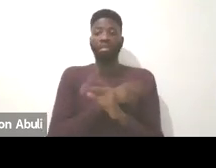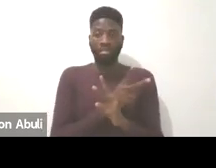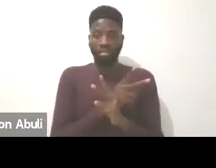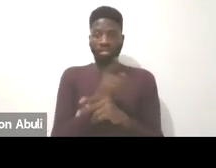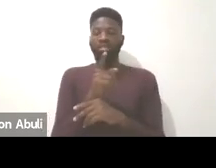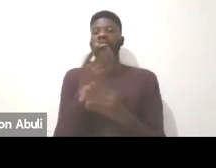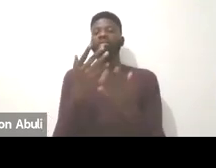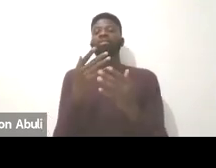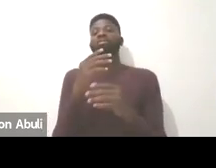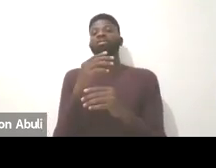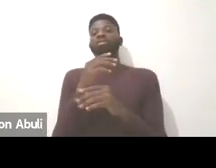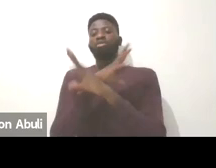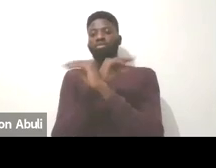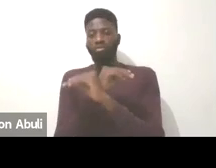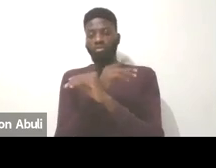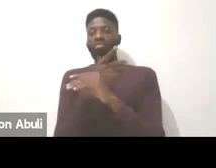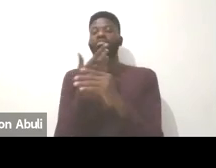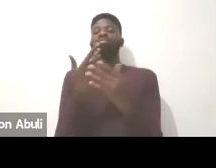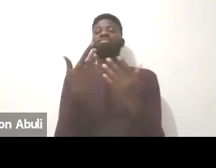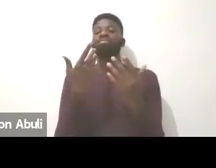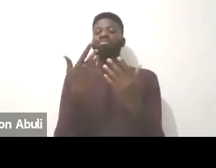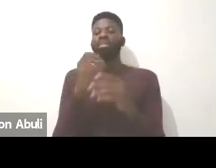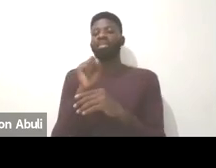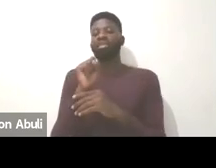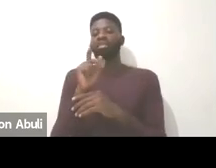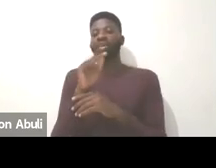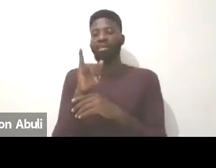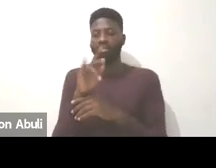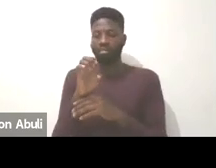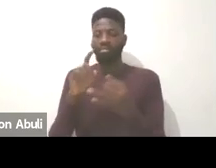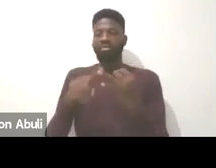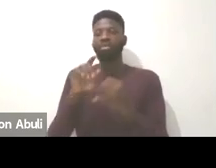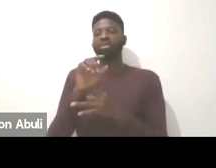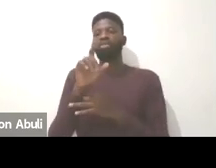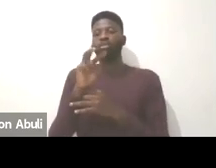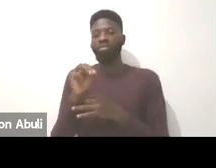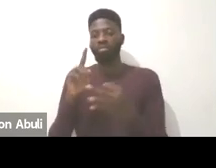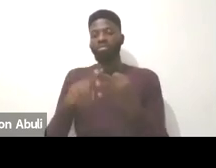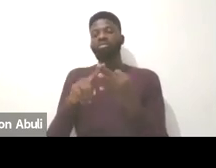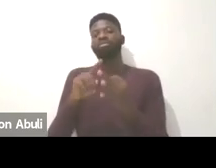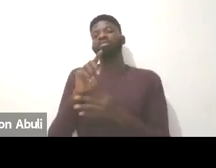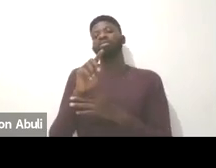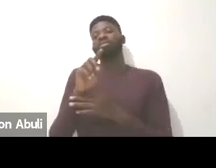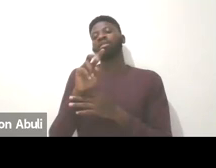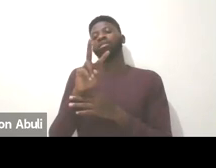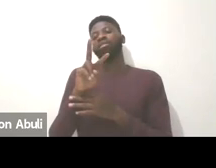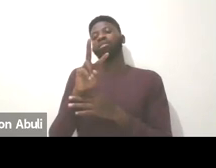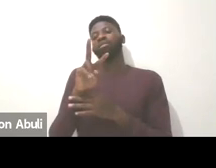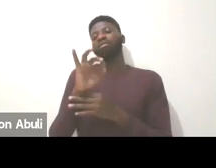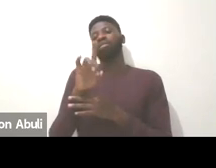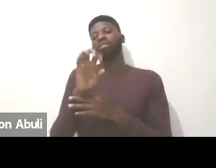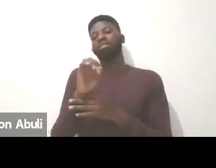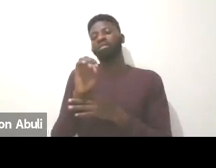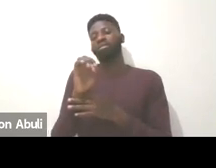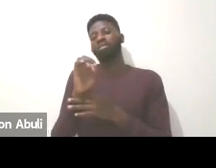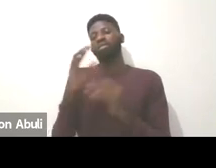via Zoom, video conferencing, Skype, Teams. These are the kind of interviews I encounter during this